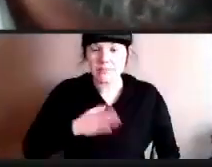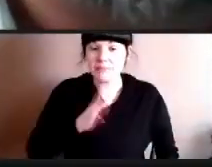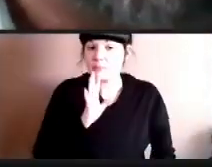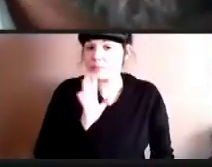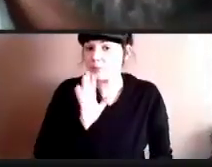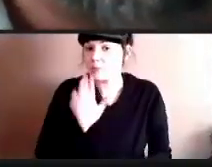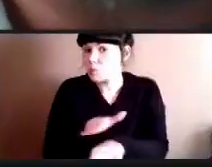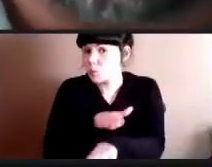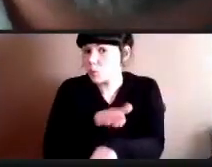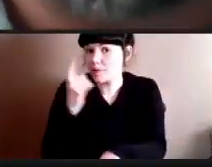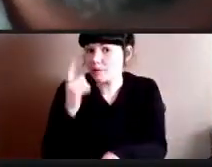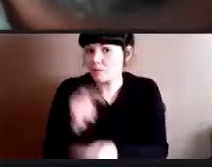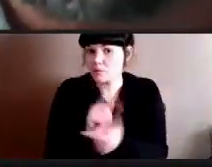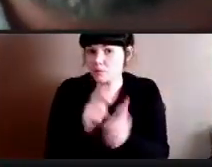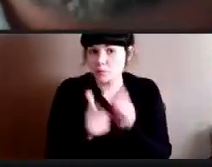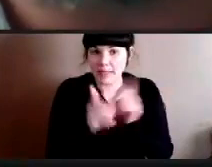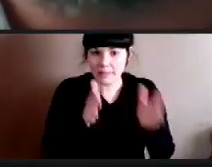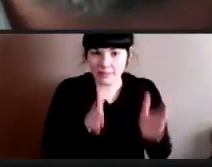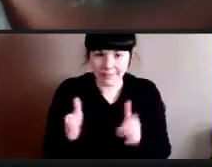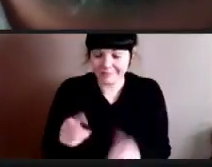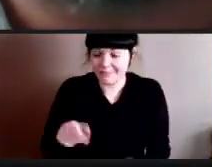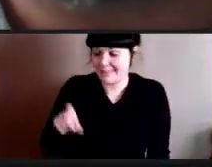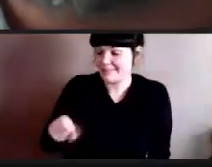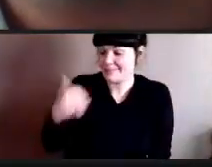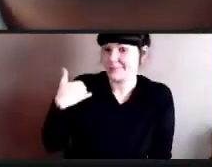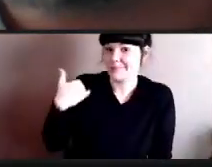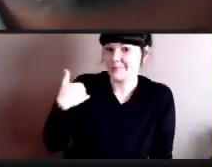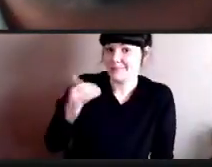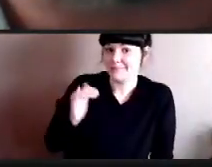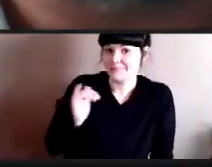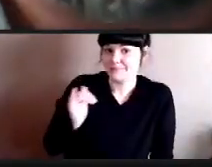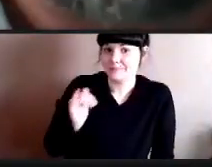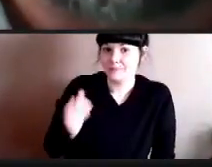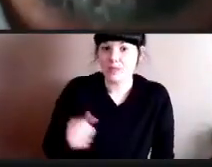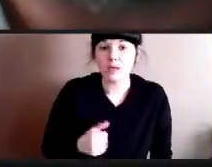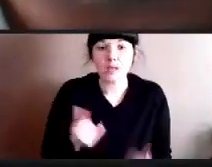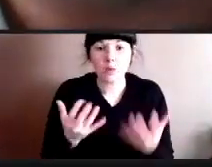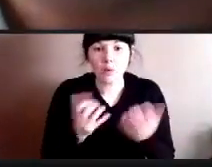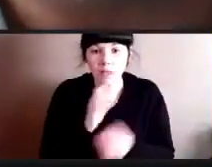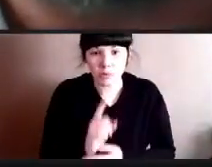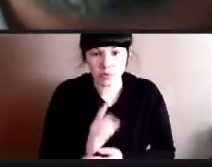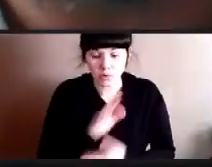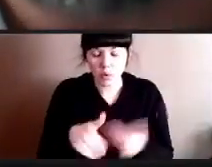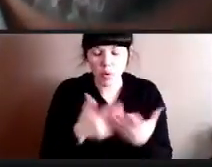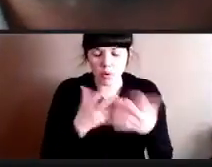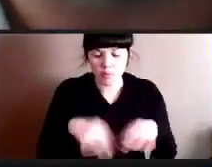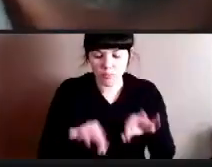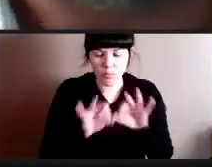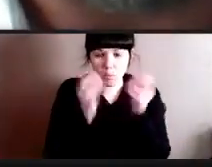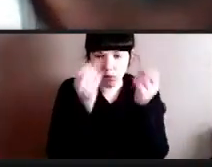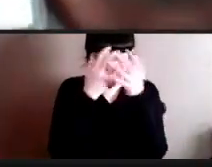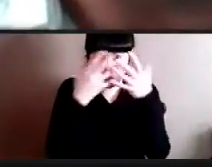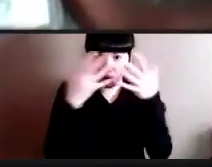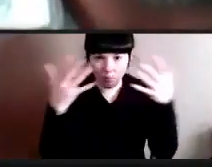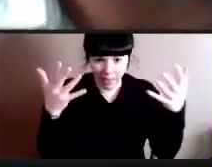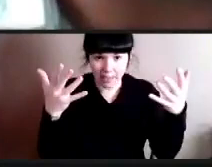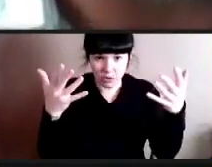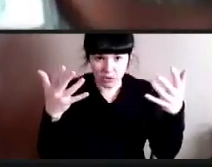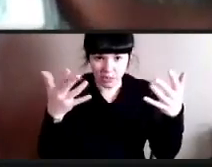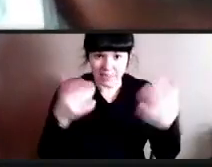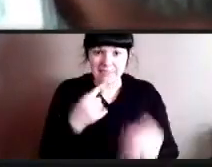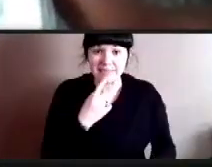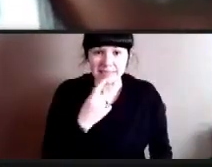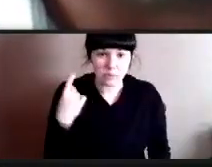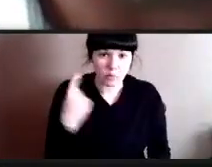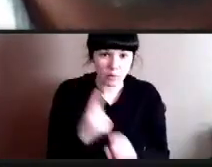make sure that they are translating the important information you are sharing correctly. Also, turn off your camera when you are